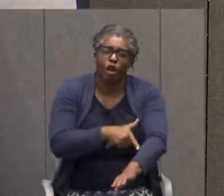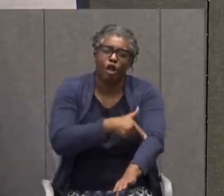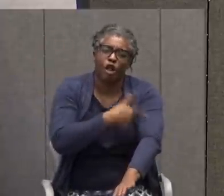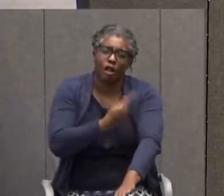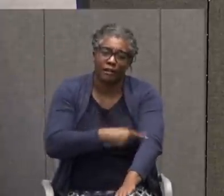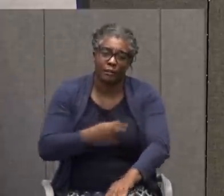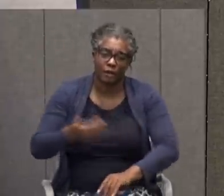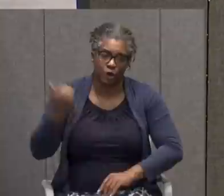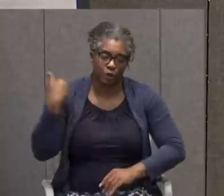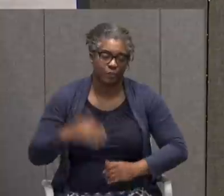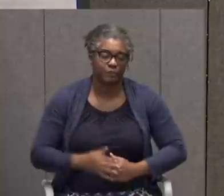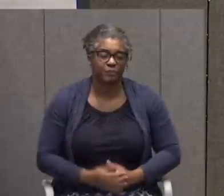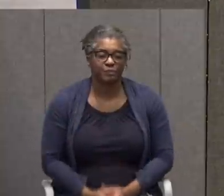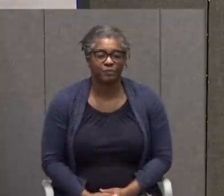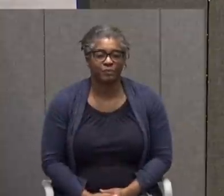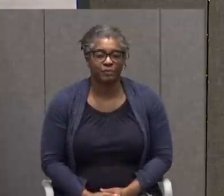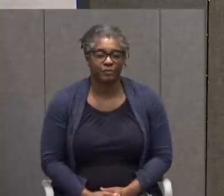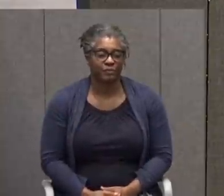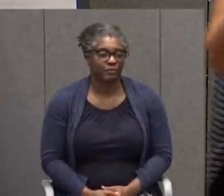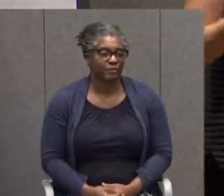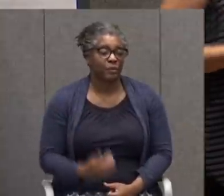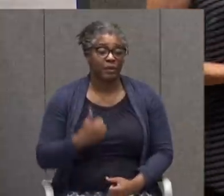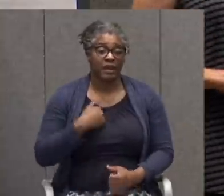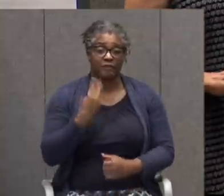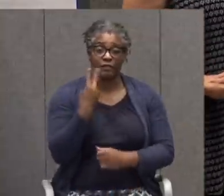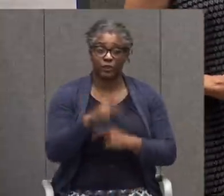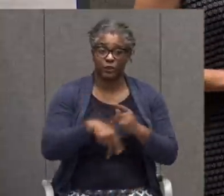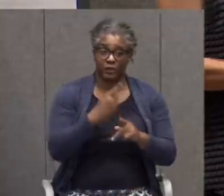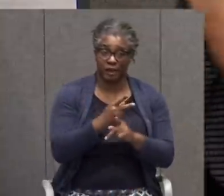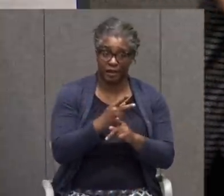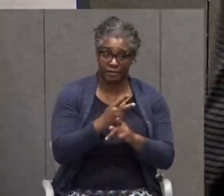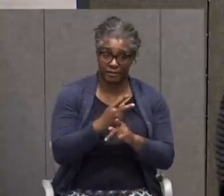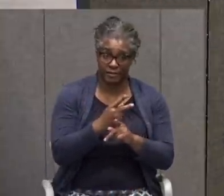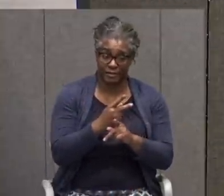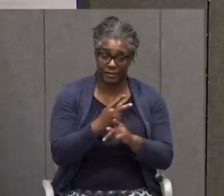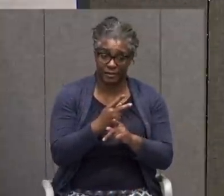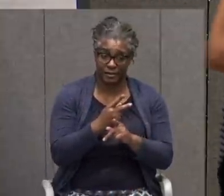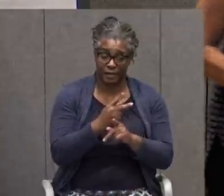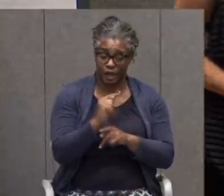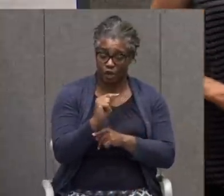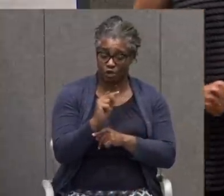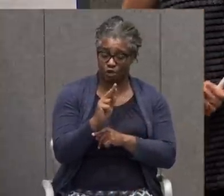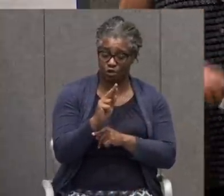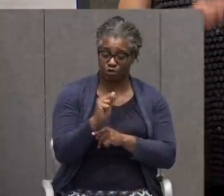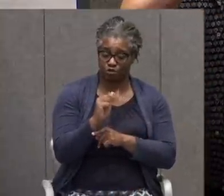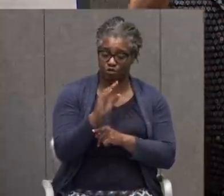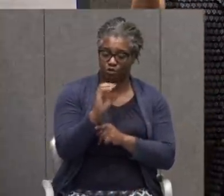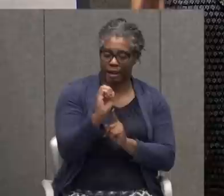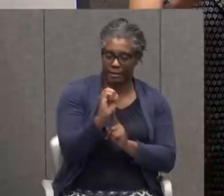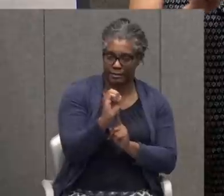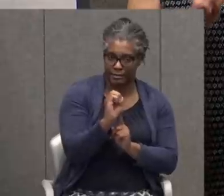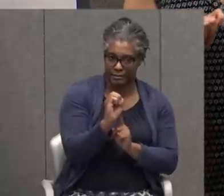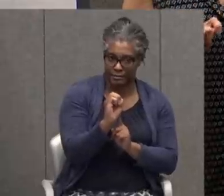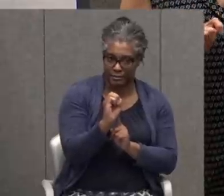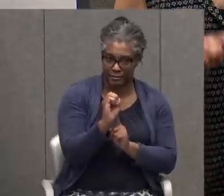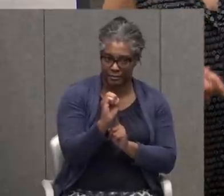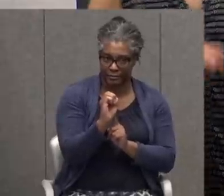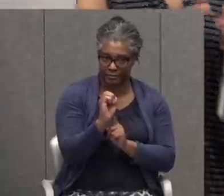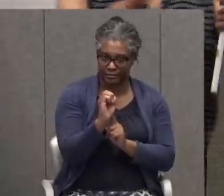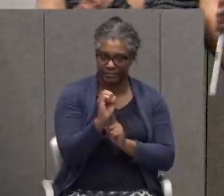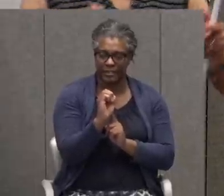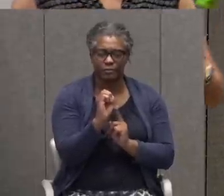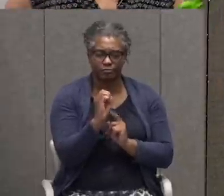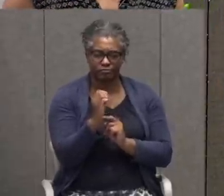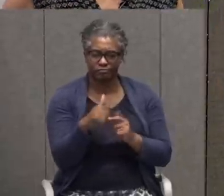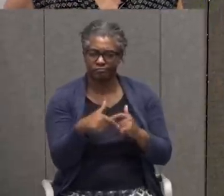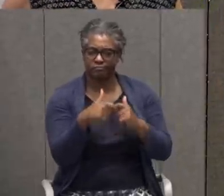fossils and body fossils. Stop there. Trace. I like to trace things. Have